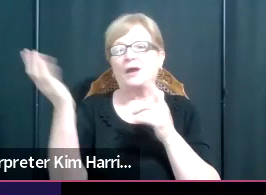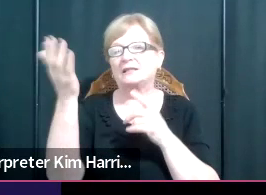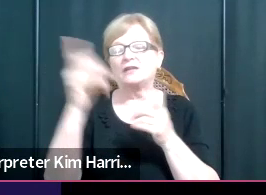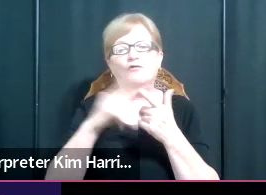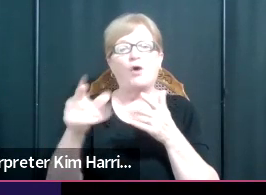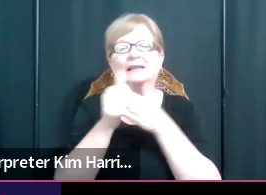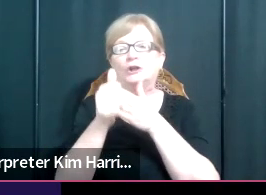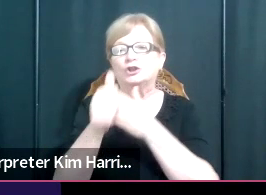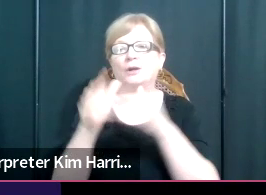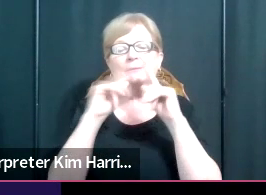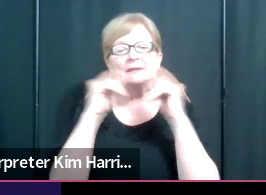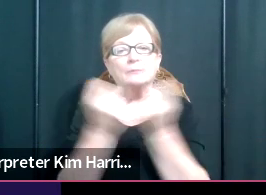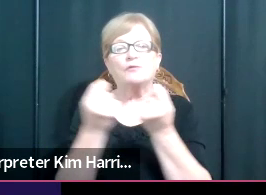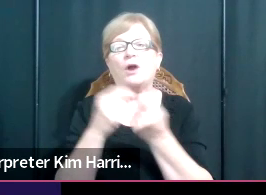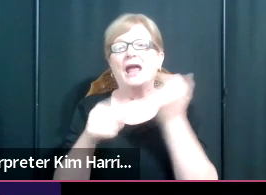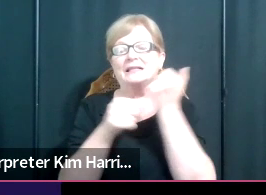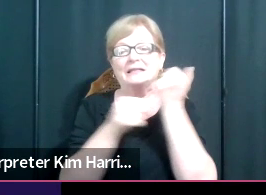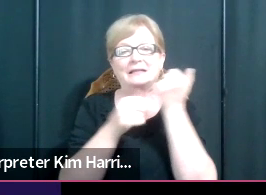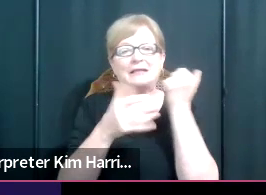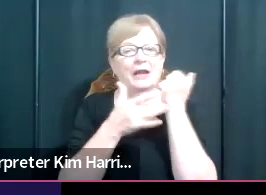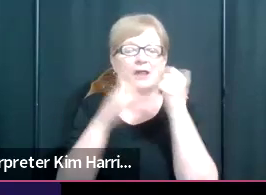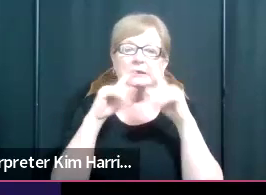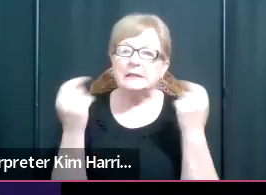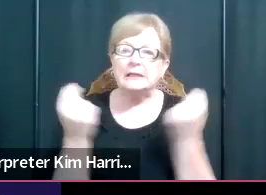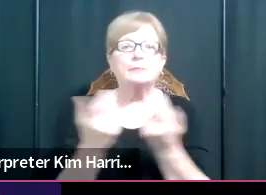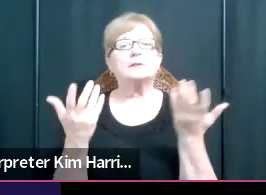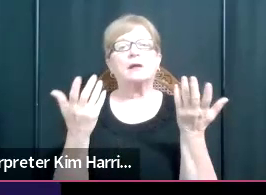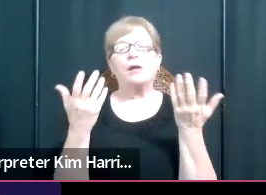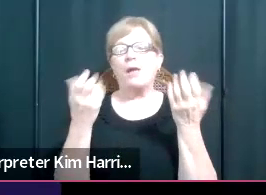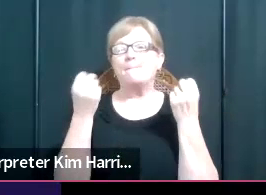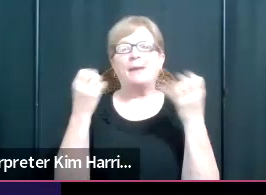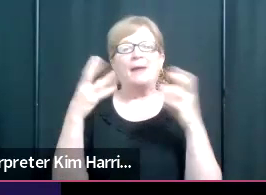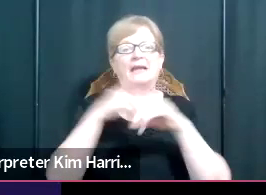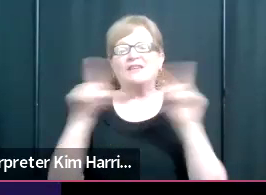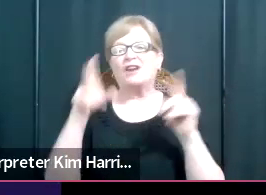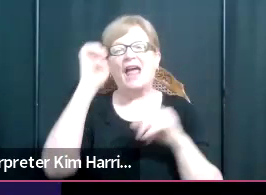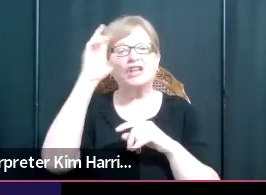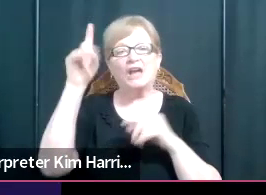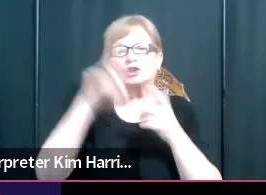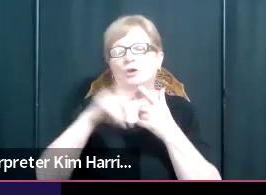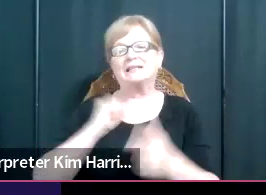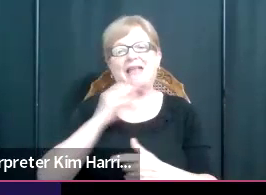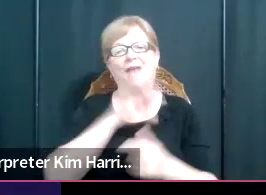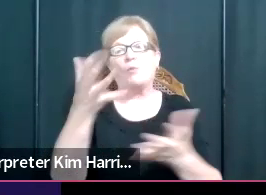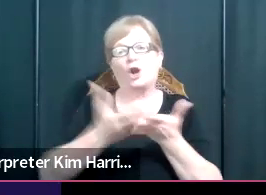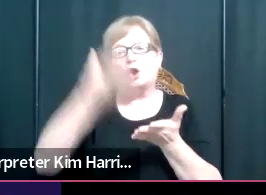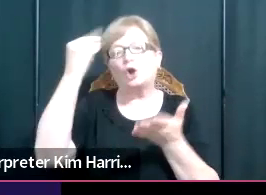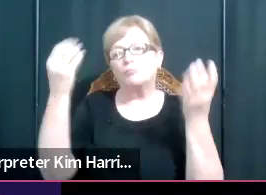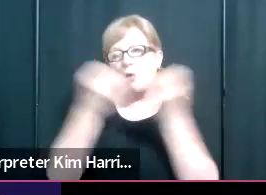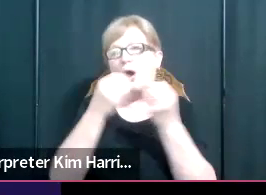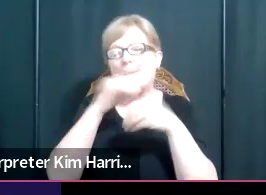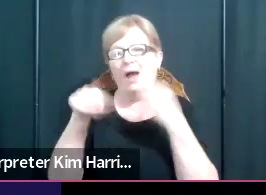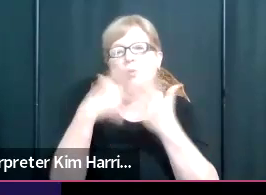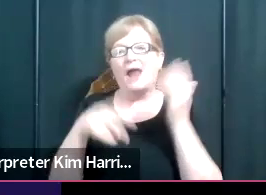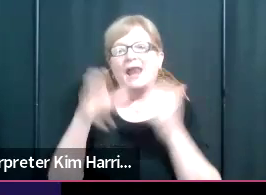leadership teams, assistive technology teams, and all sorts of educational staff who want to learn more about what AT